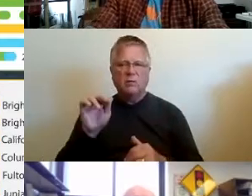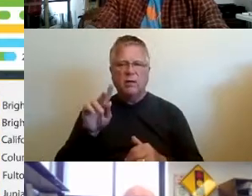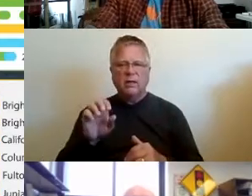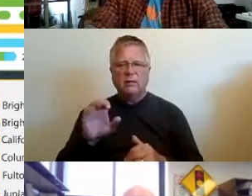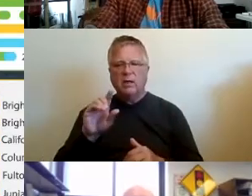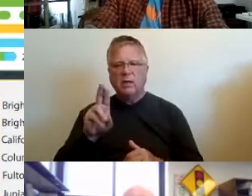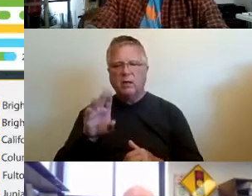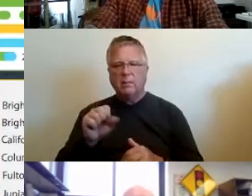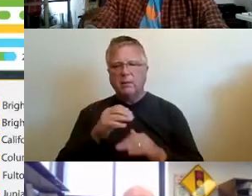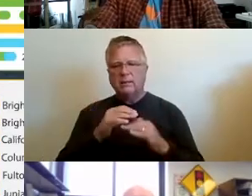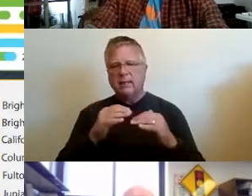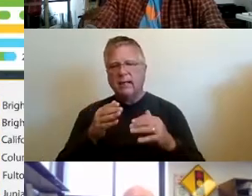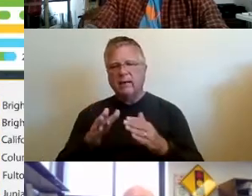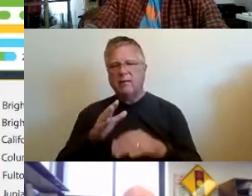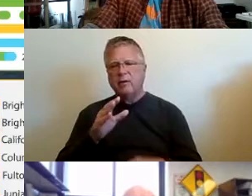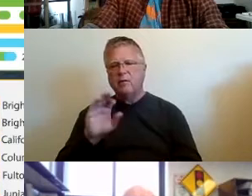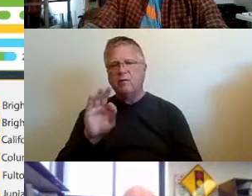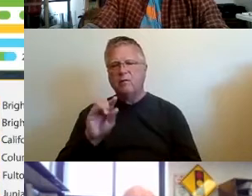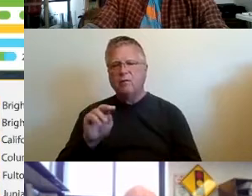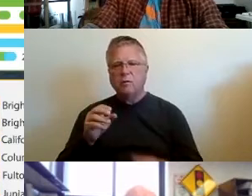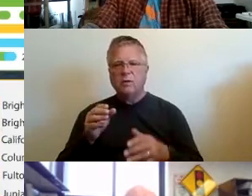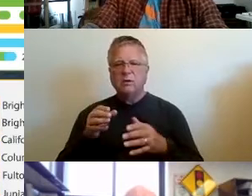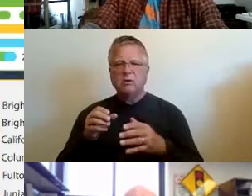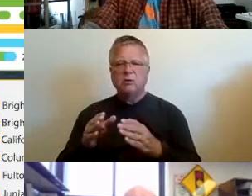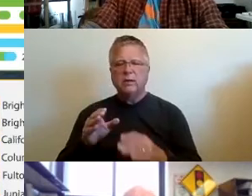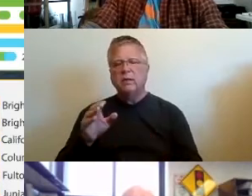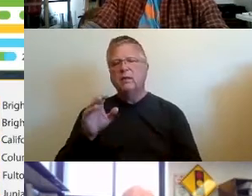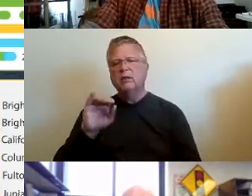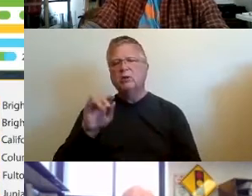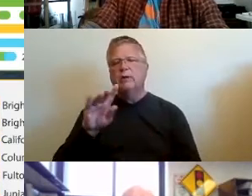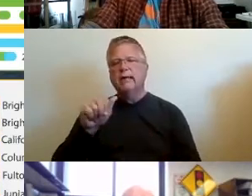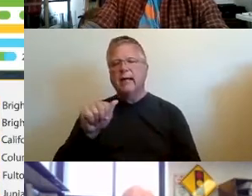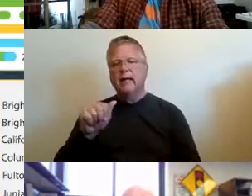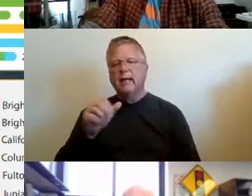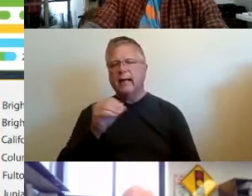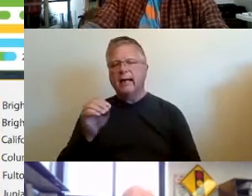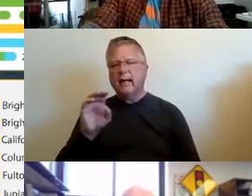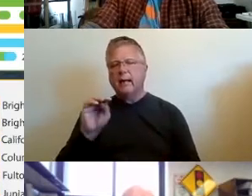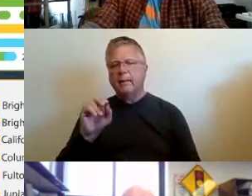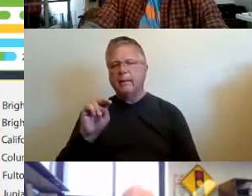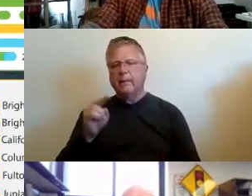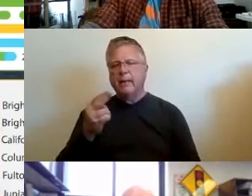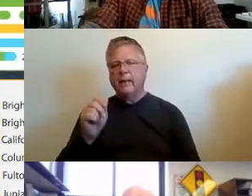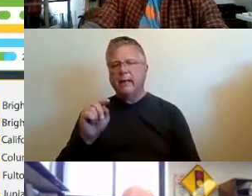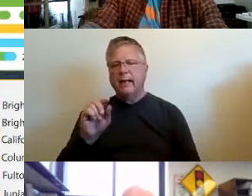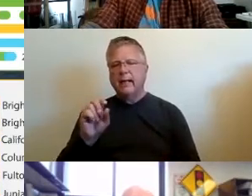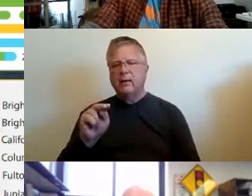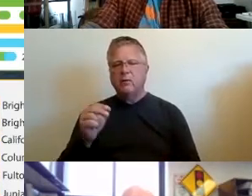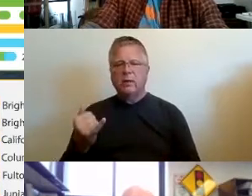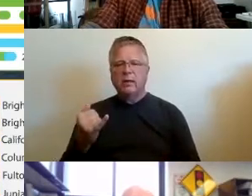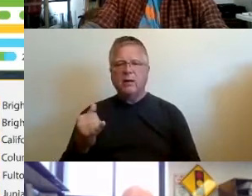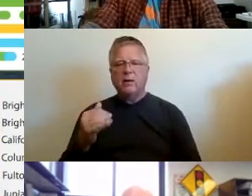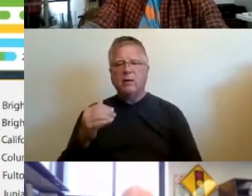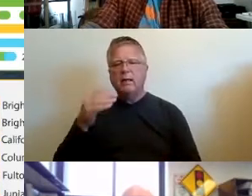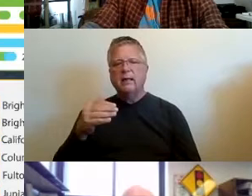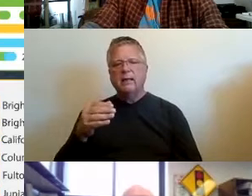Avenue, Fulton Street, Juniata Street, Manhattan, at this moment. In the next phase on April 5,